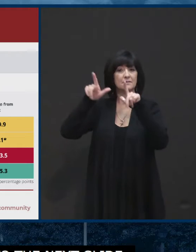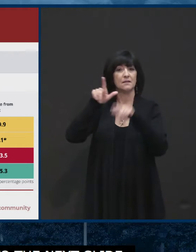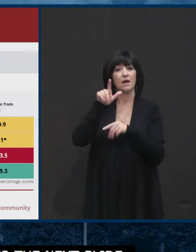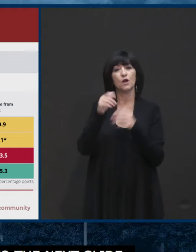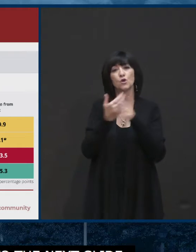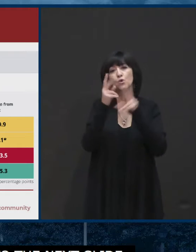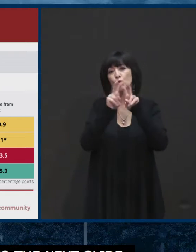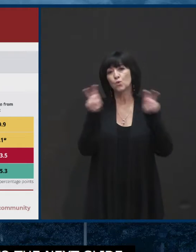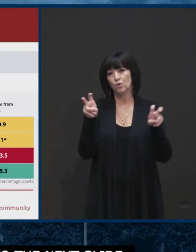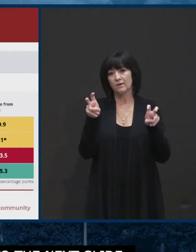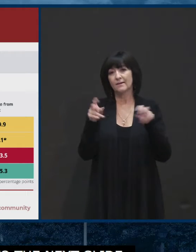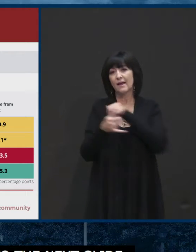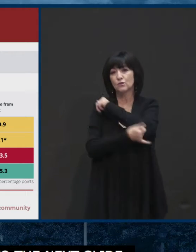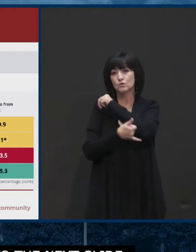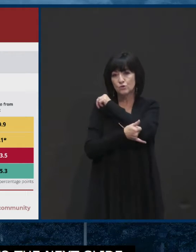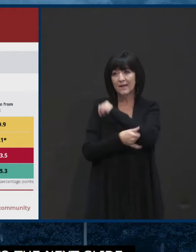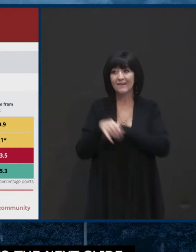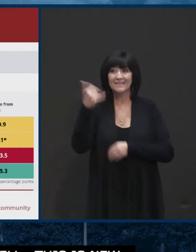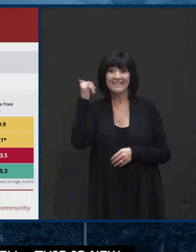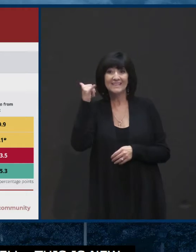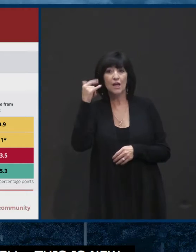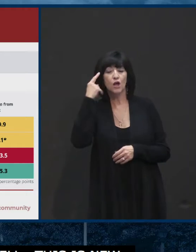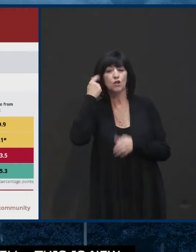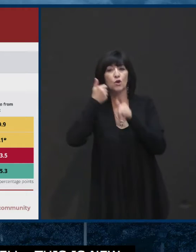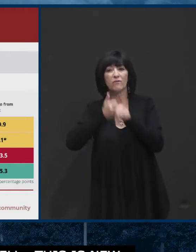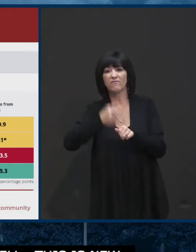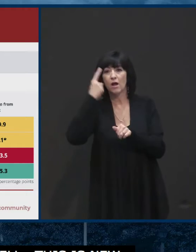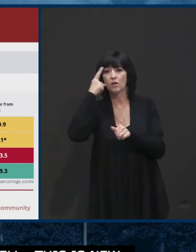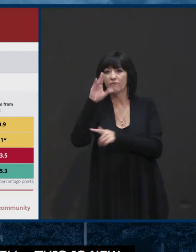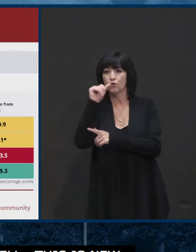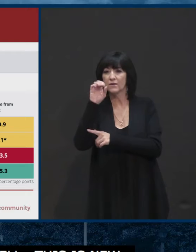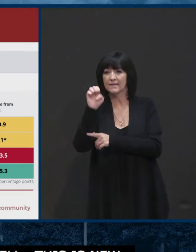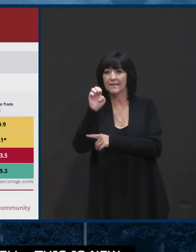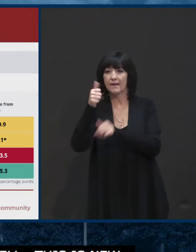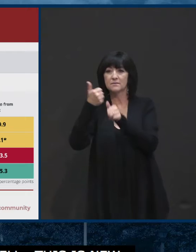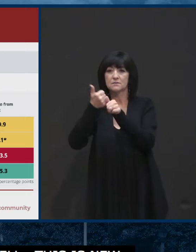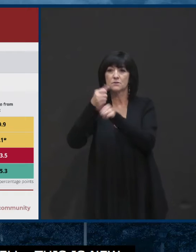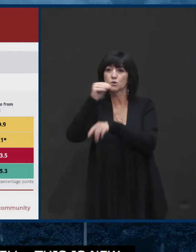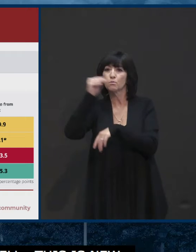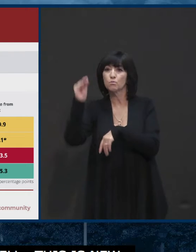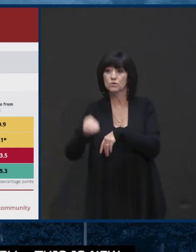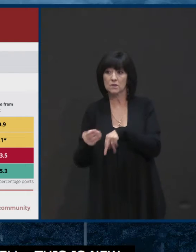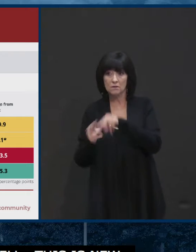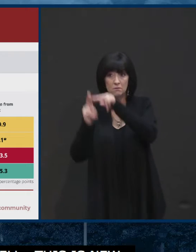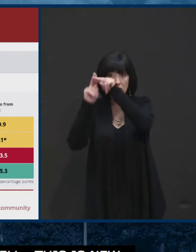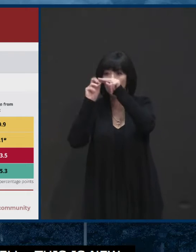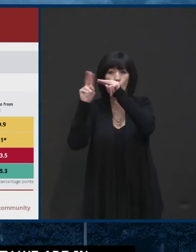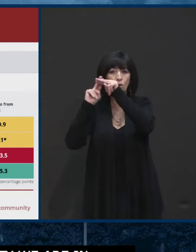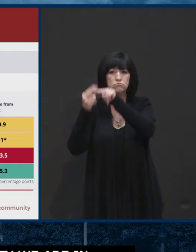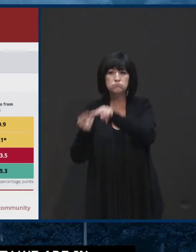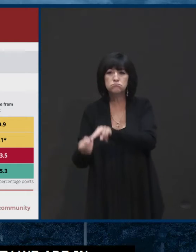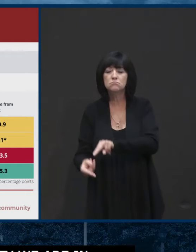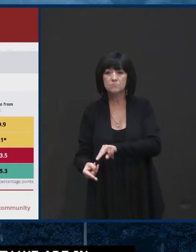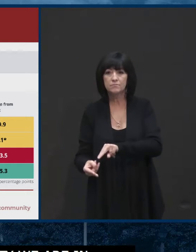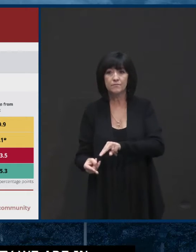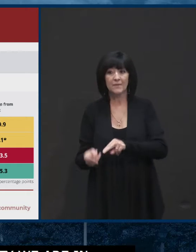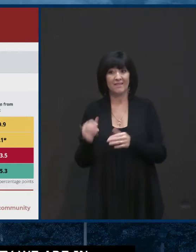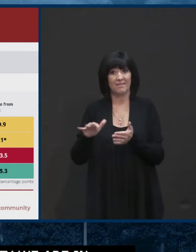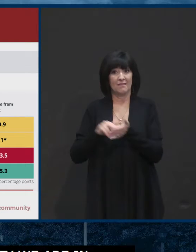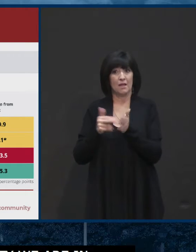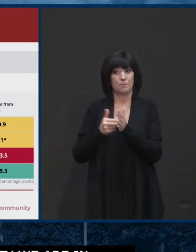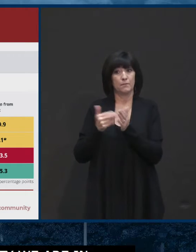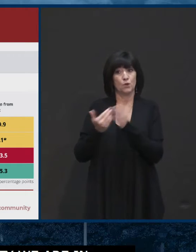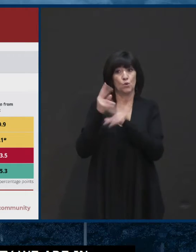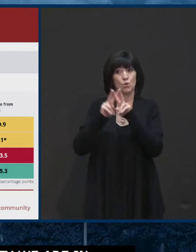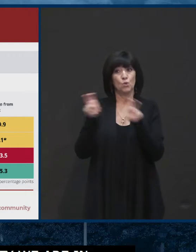County, we're in yellow for case rates, and Newcastle County's gone down almost 10% in case rates in the last week is